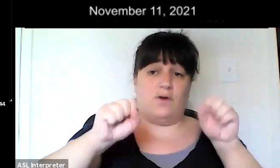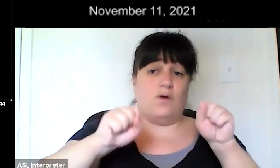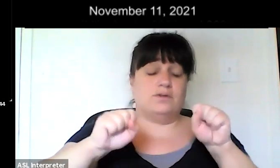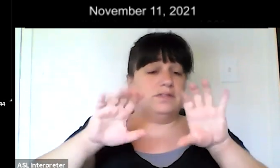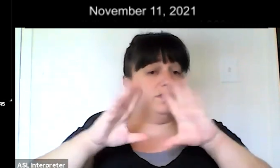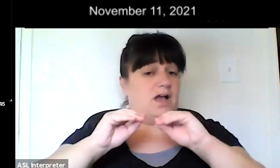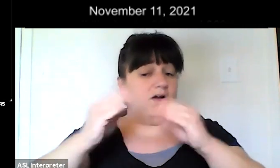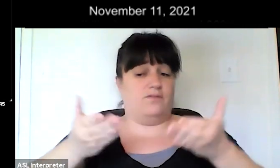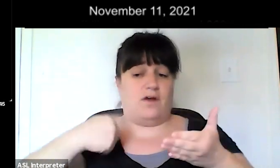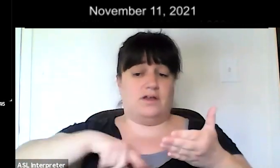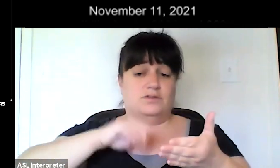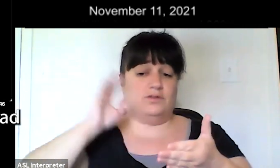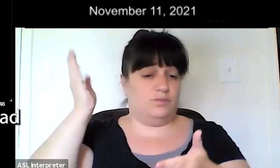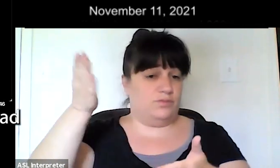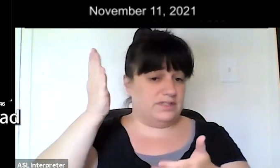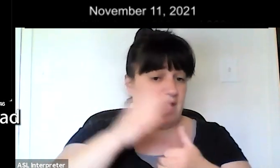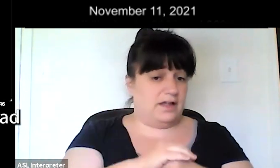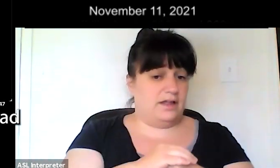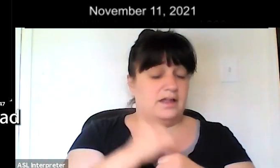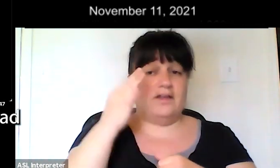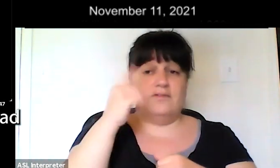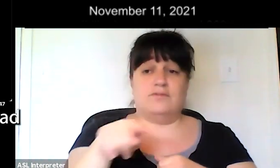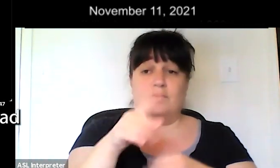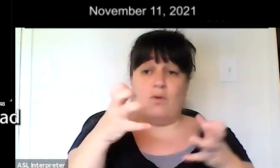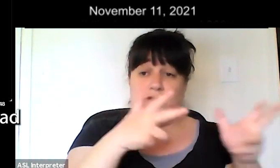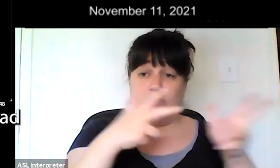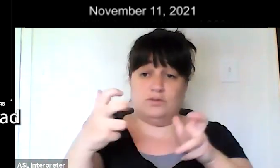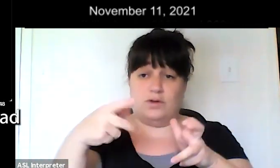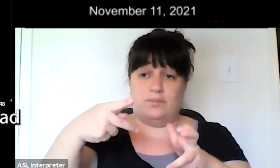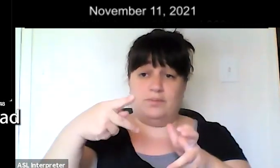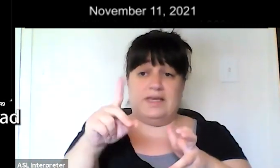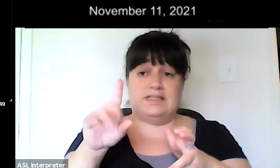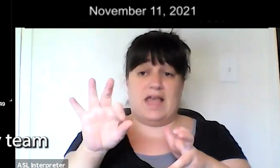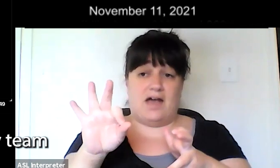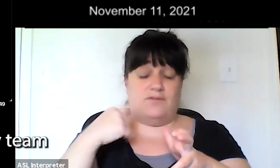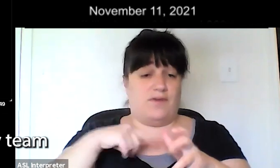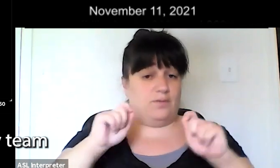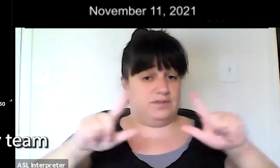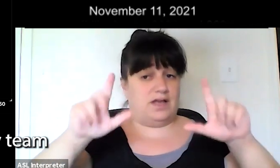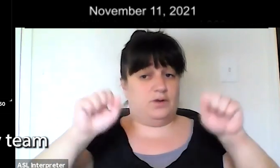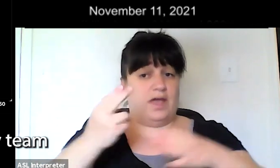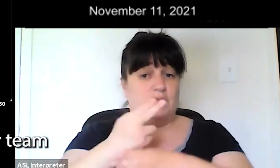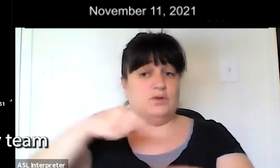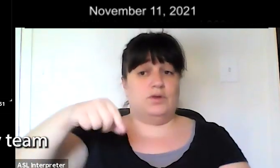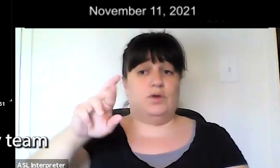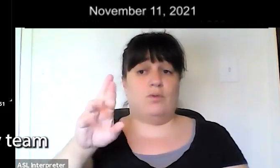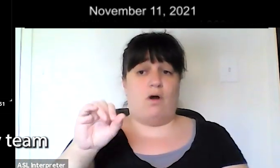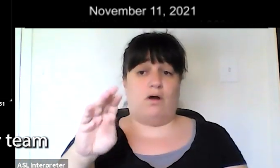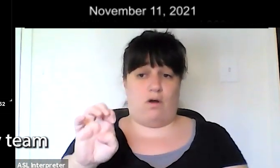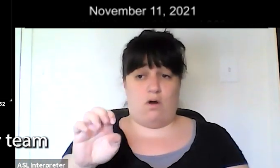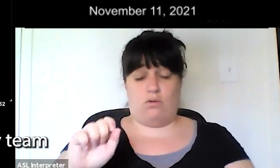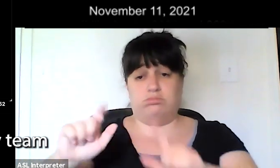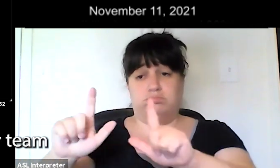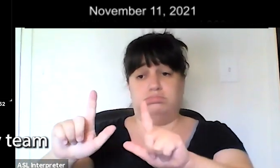and inviting us to present. If anyone would like to download a PDF of our slides, you can use the QR code that is on